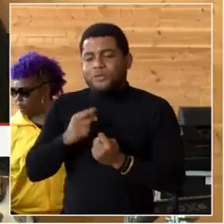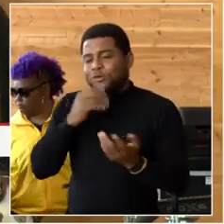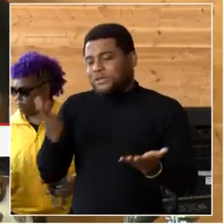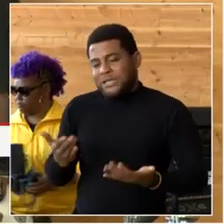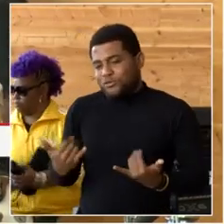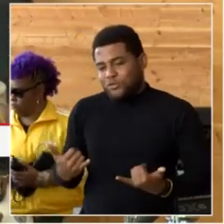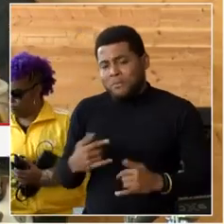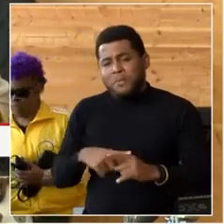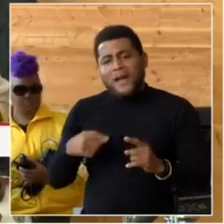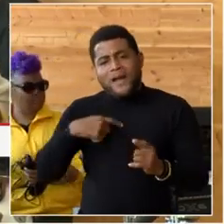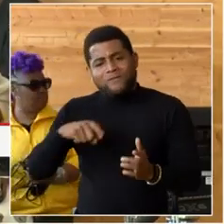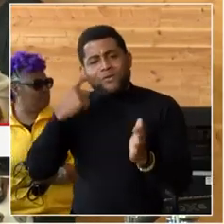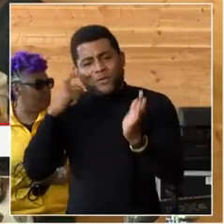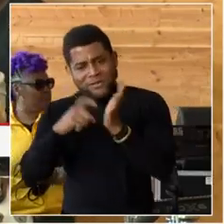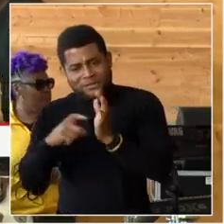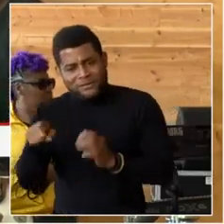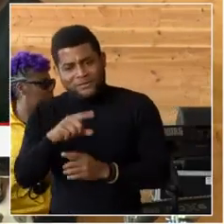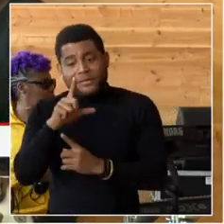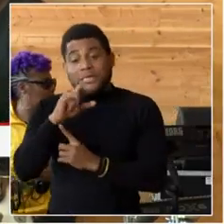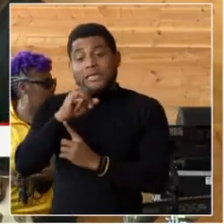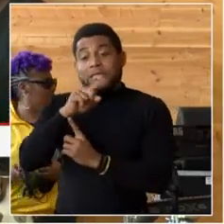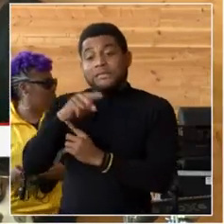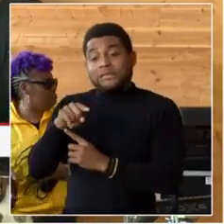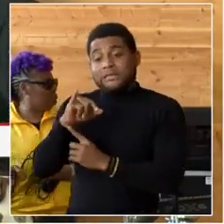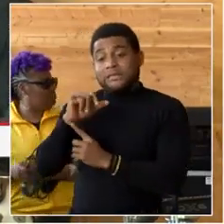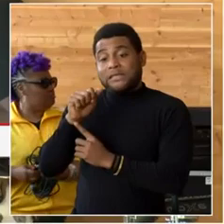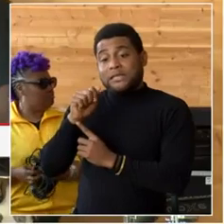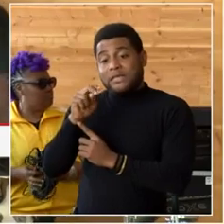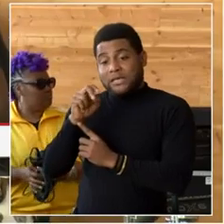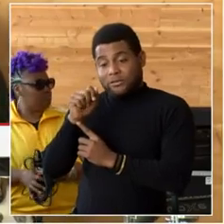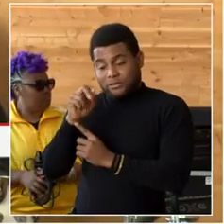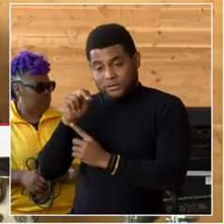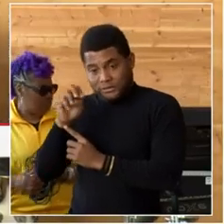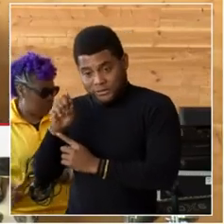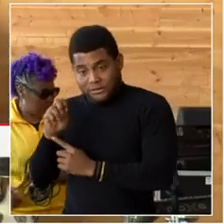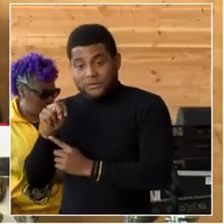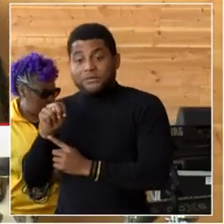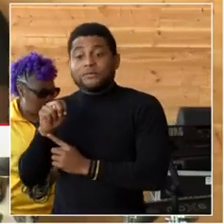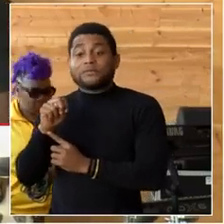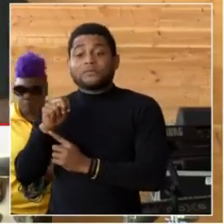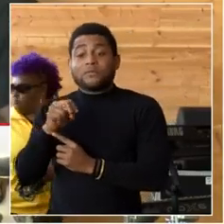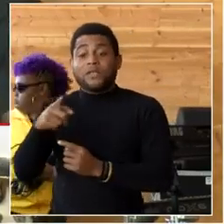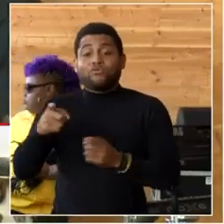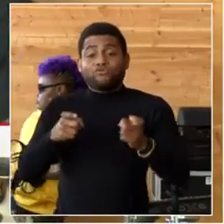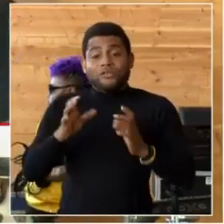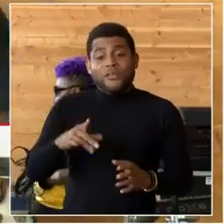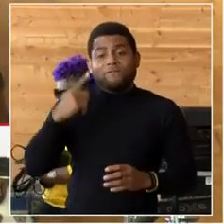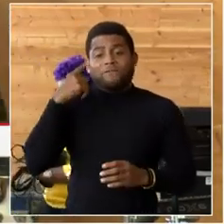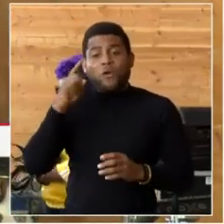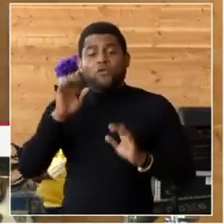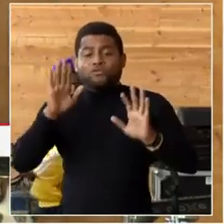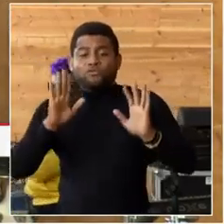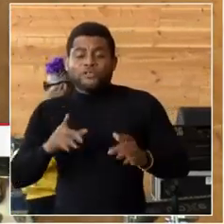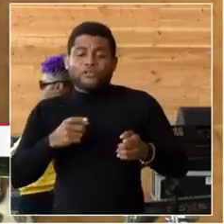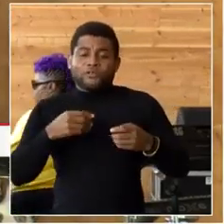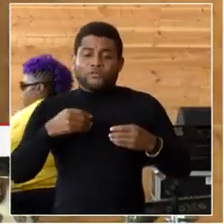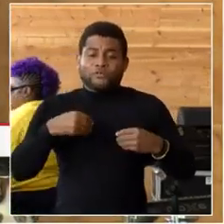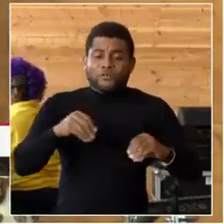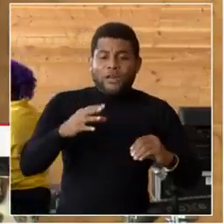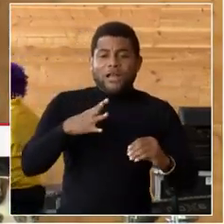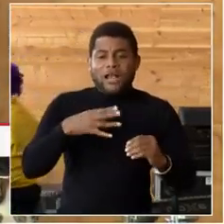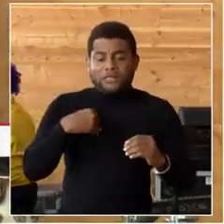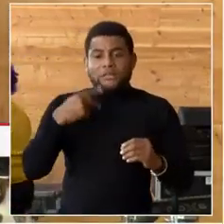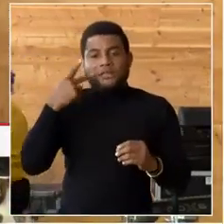acknowledge Liz Anderson. She is my director of Gray Streets and Retail, and I see a lot of Gray Street grantees who have